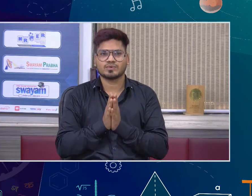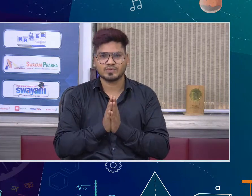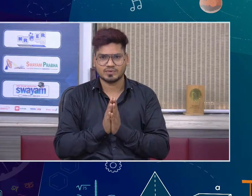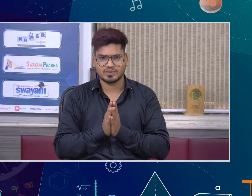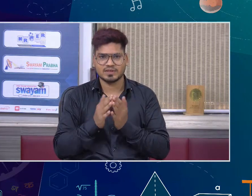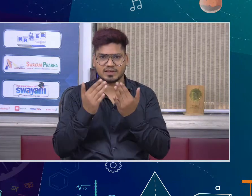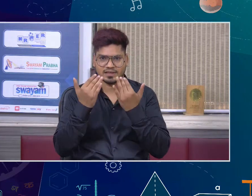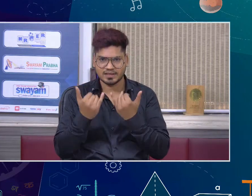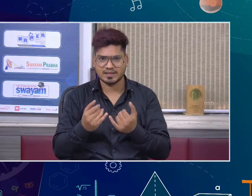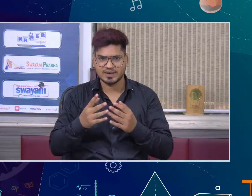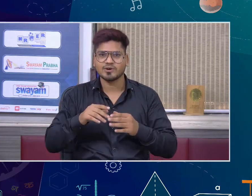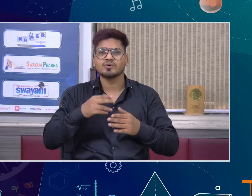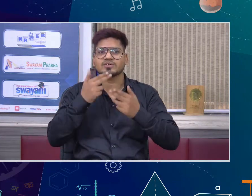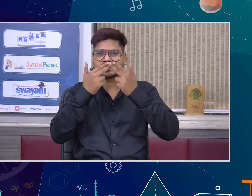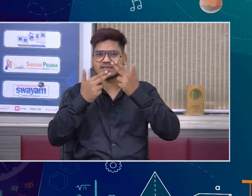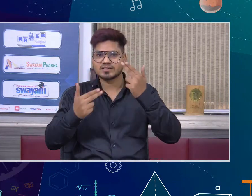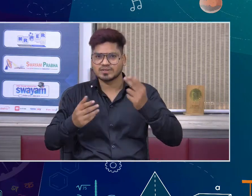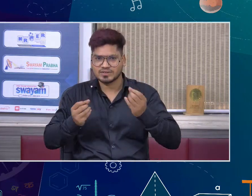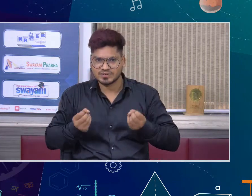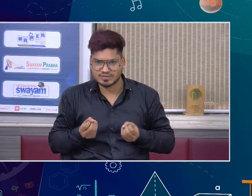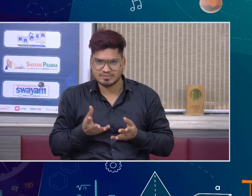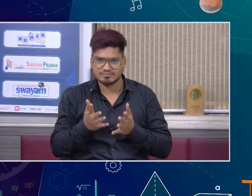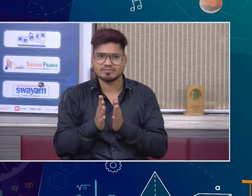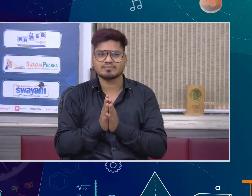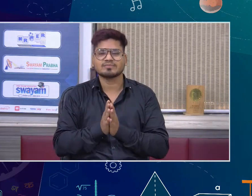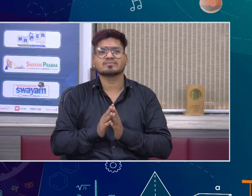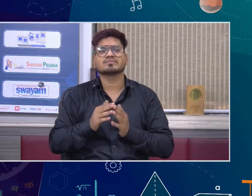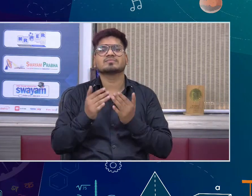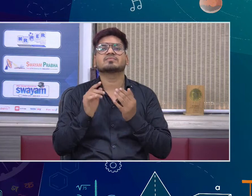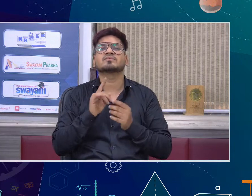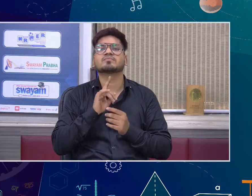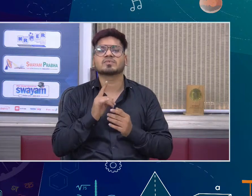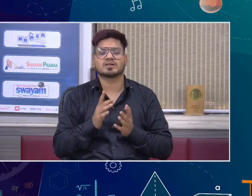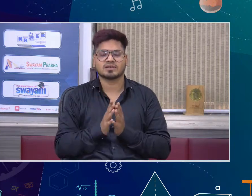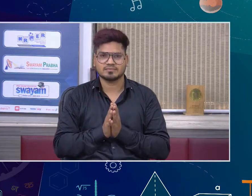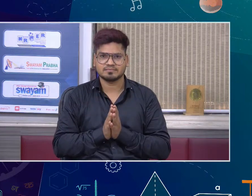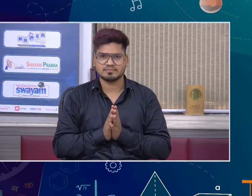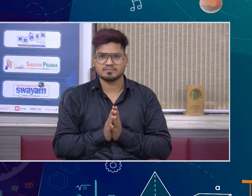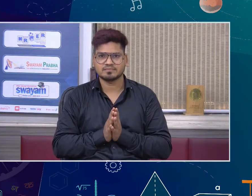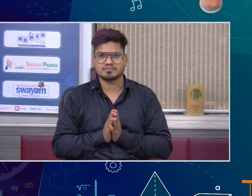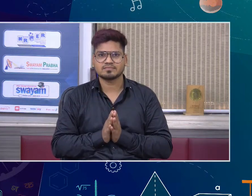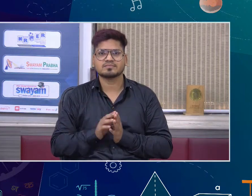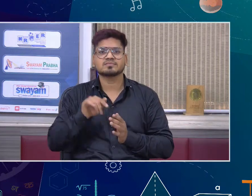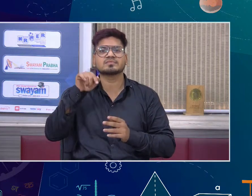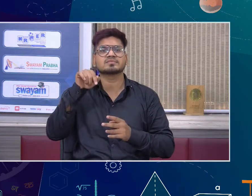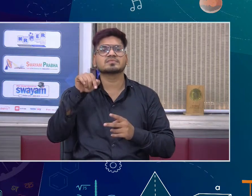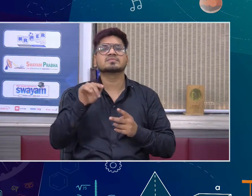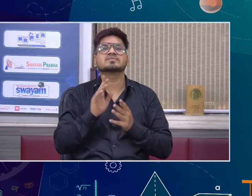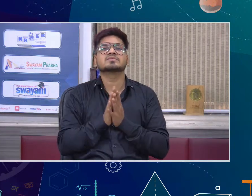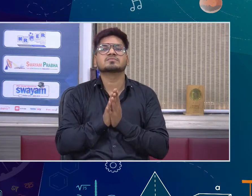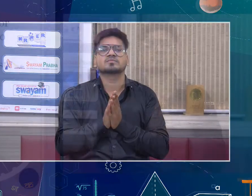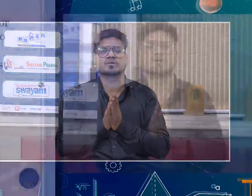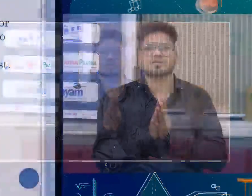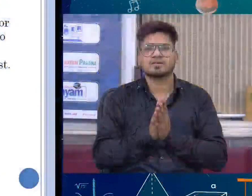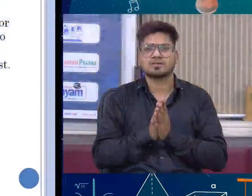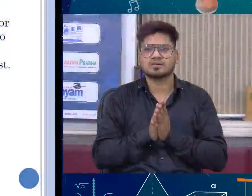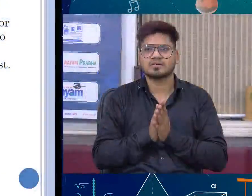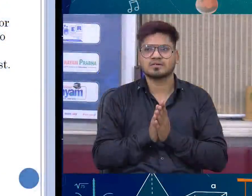so I was starting about the story. I'm going to discuss about the story. Dear students,